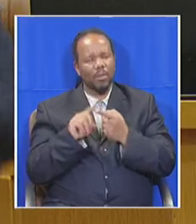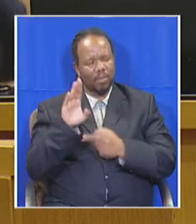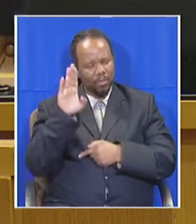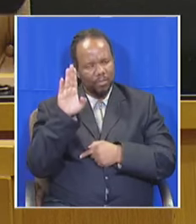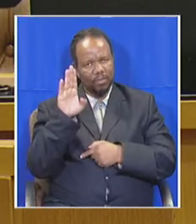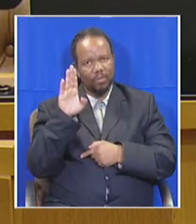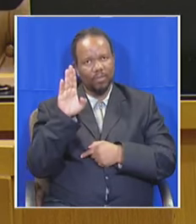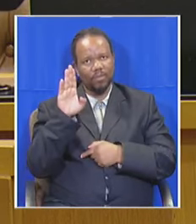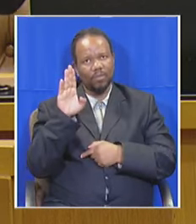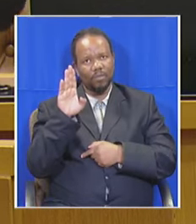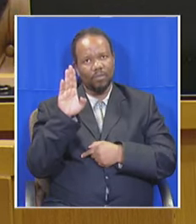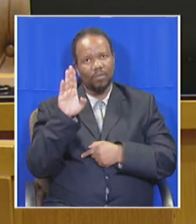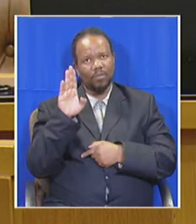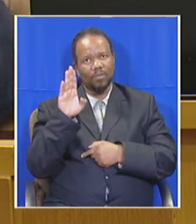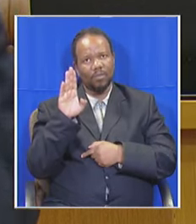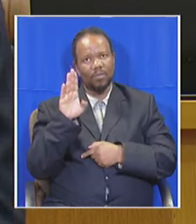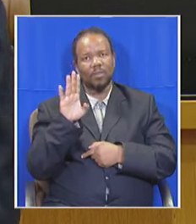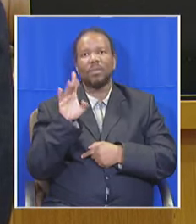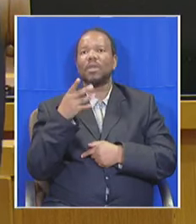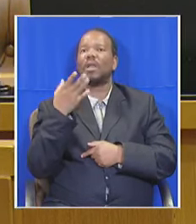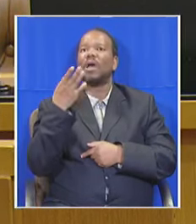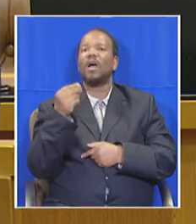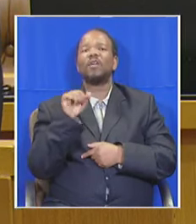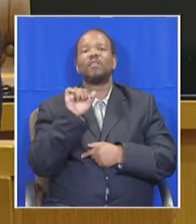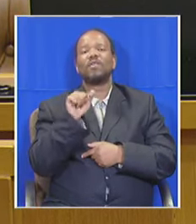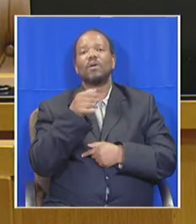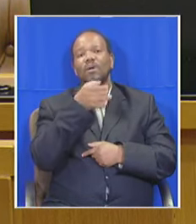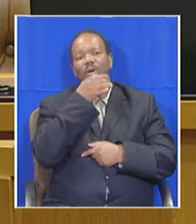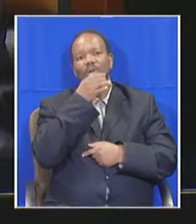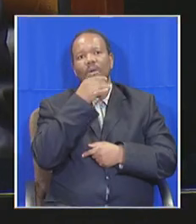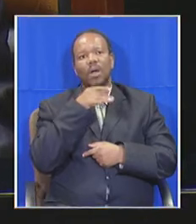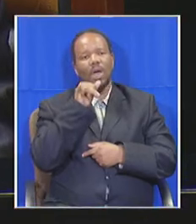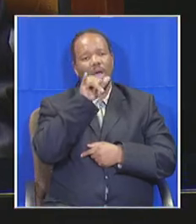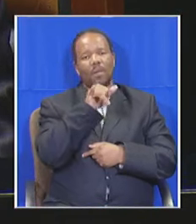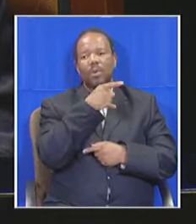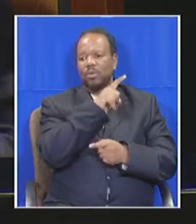we get someone at the slow lounge at the airport to ask Honourable the ANC member, members to that's come not back? A point of order.